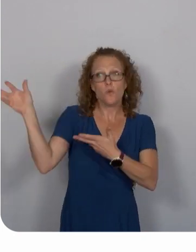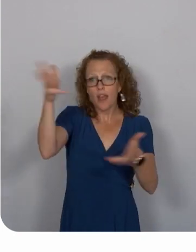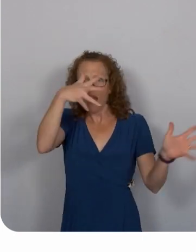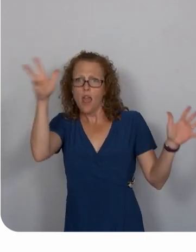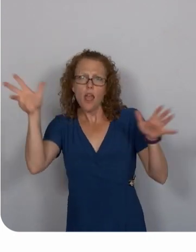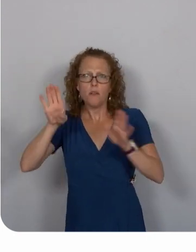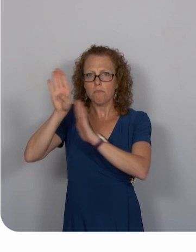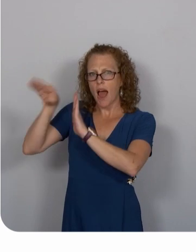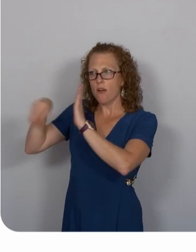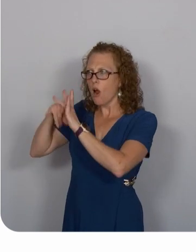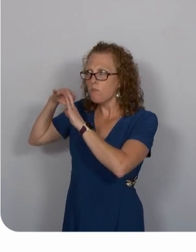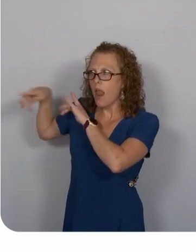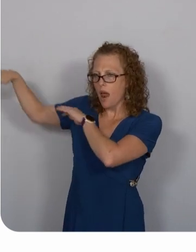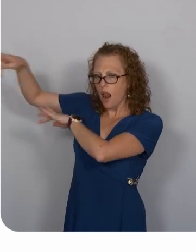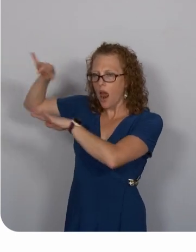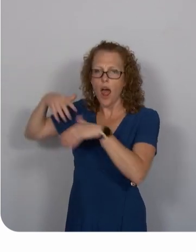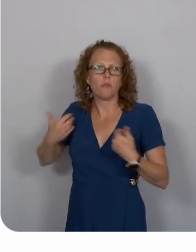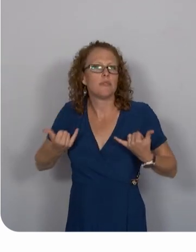environments.